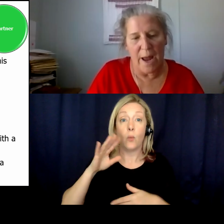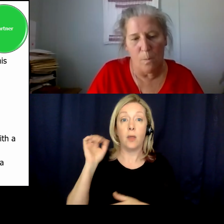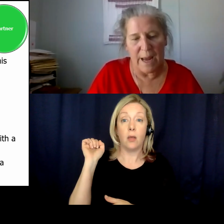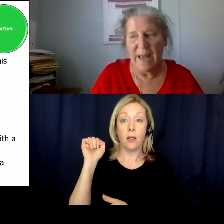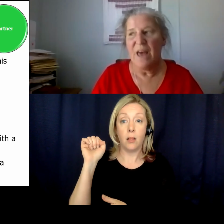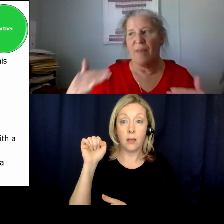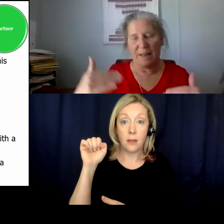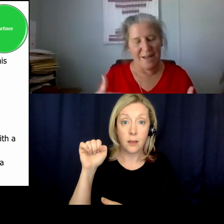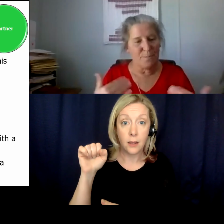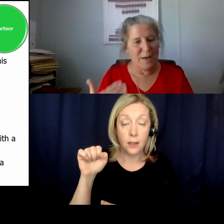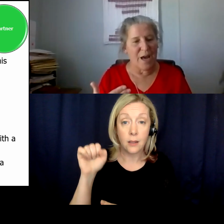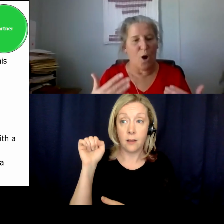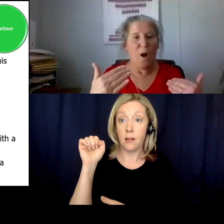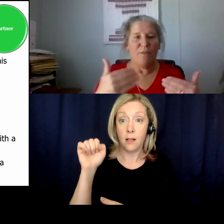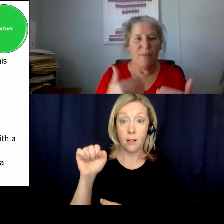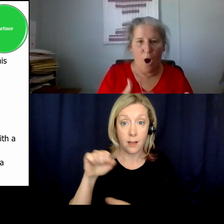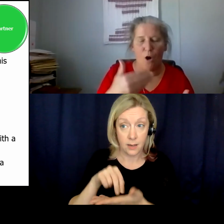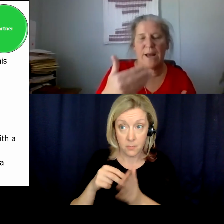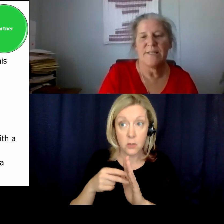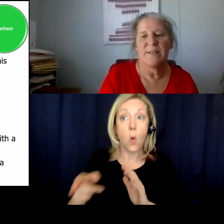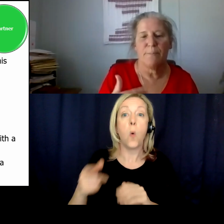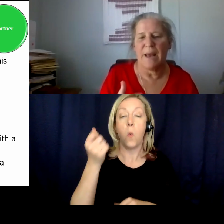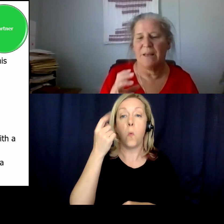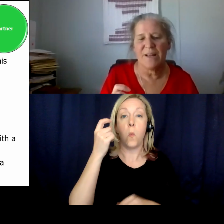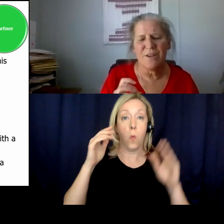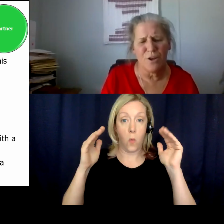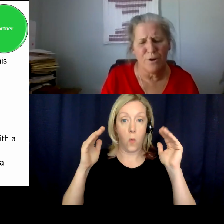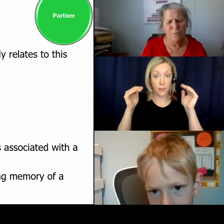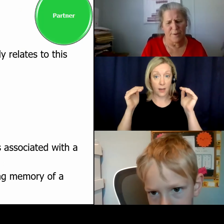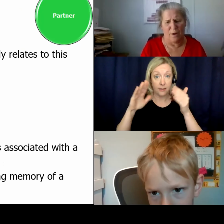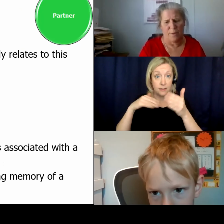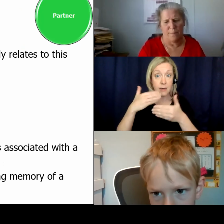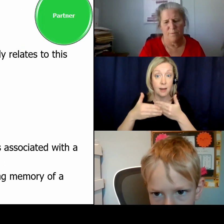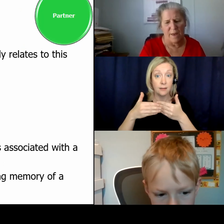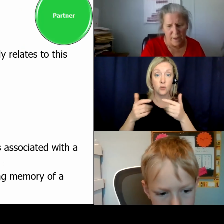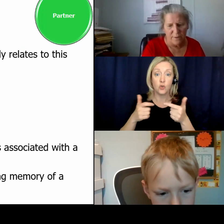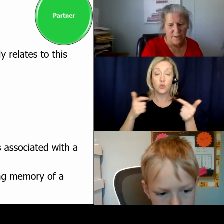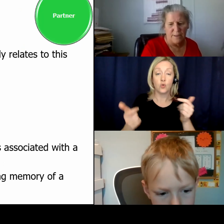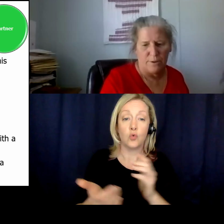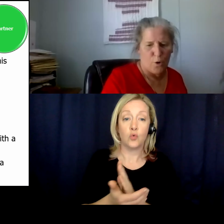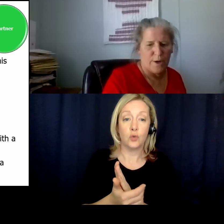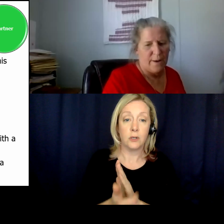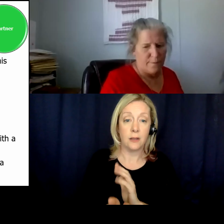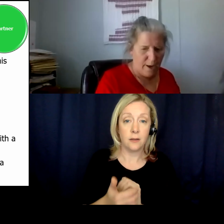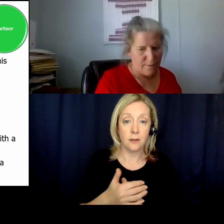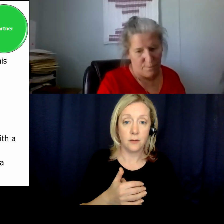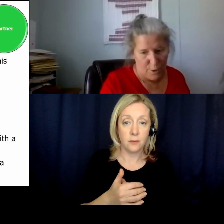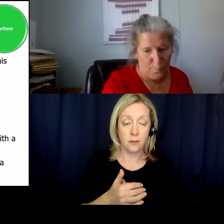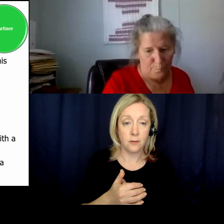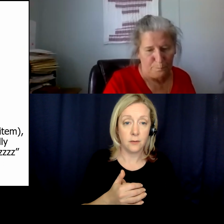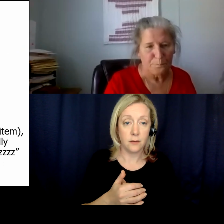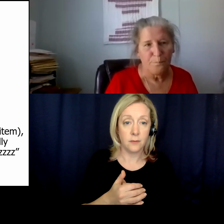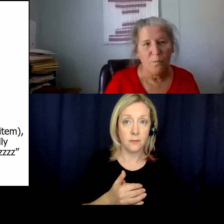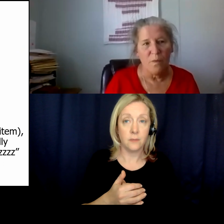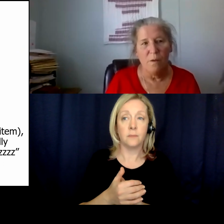or help me. That lets me know they are anticipating. That's a huge skill that kids need to learn and do.